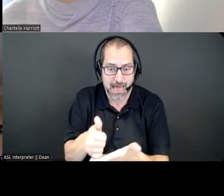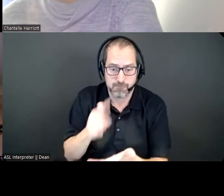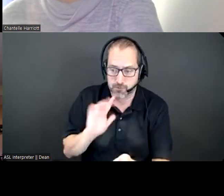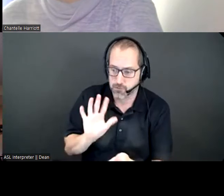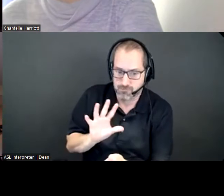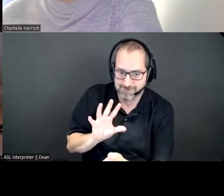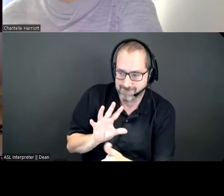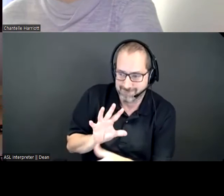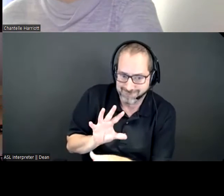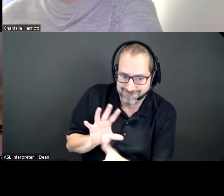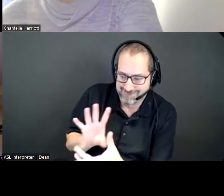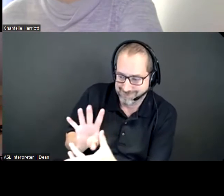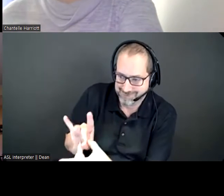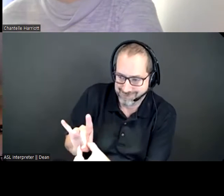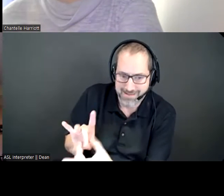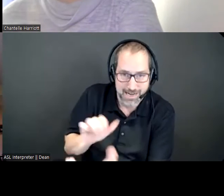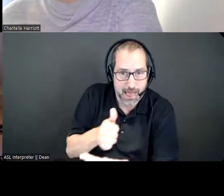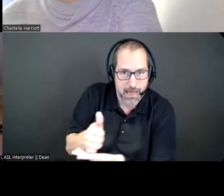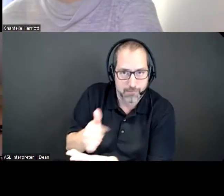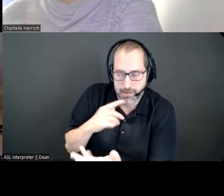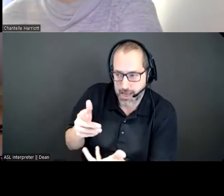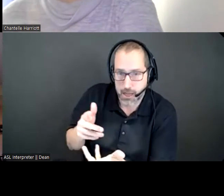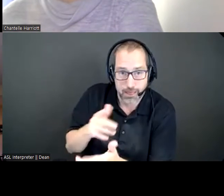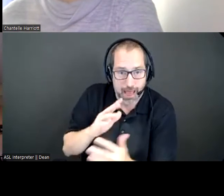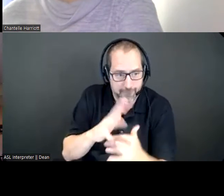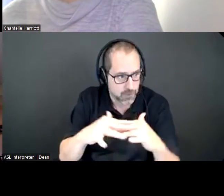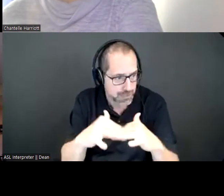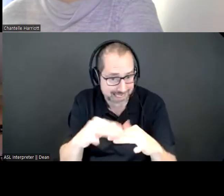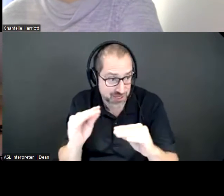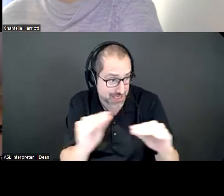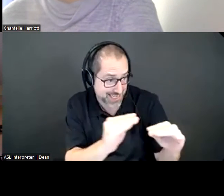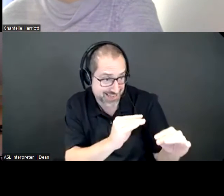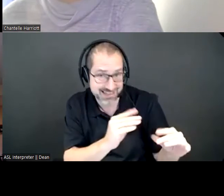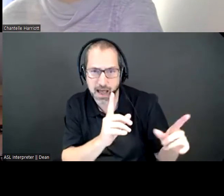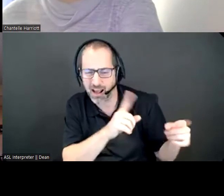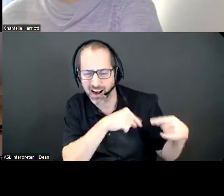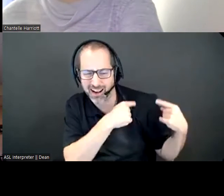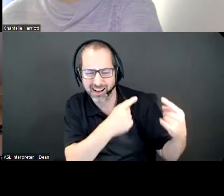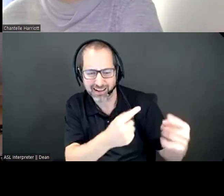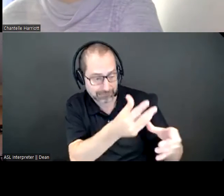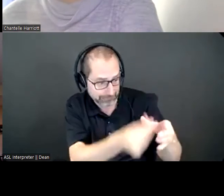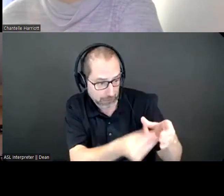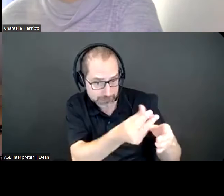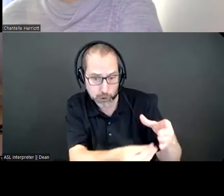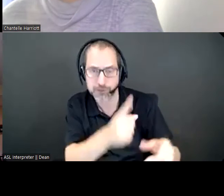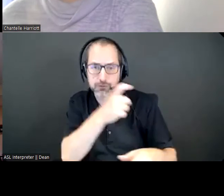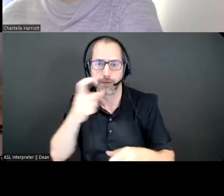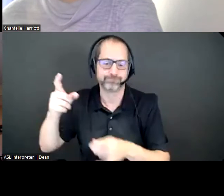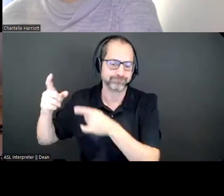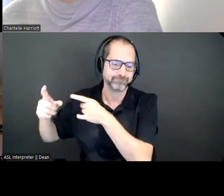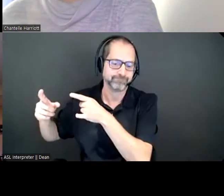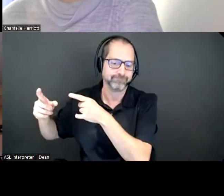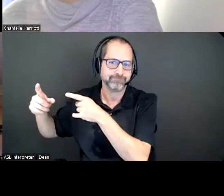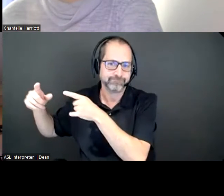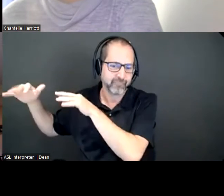these teachings, these First Nations teachings that have been lost due to colonization. They